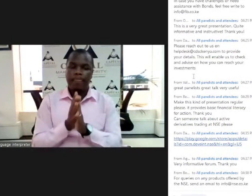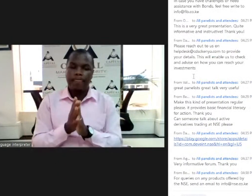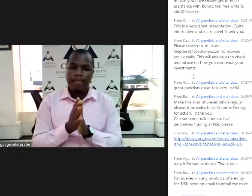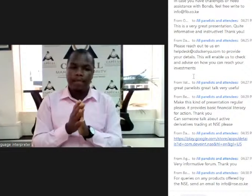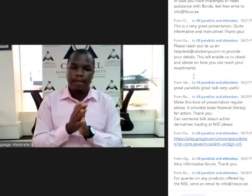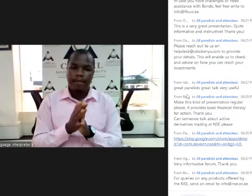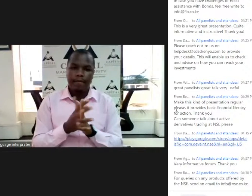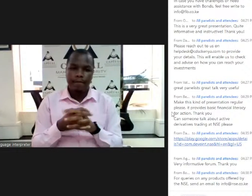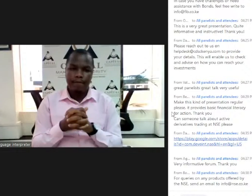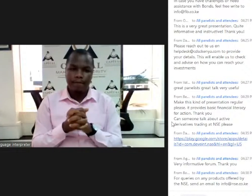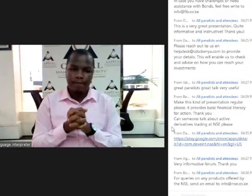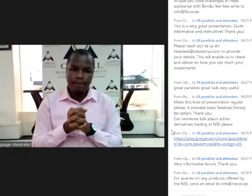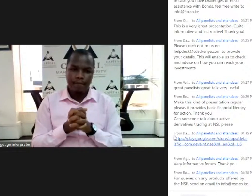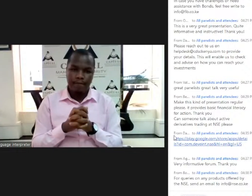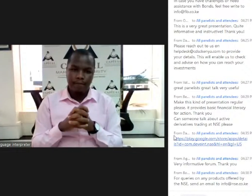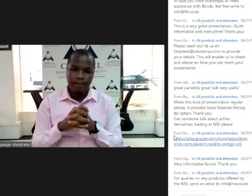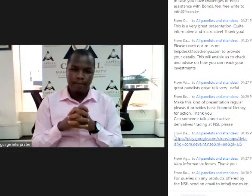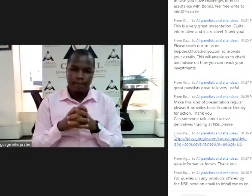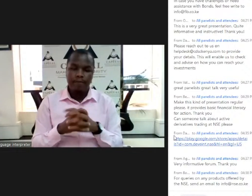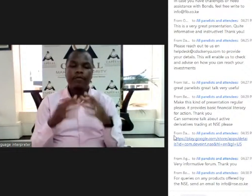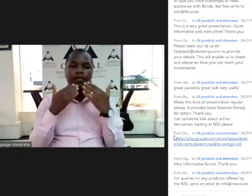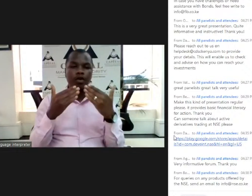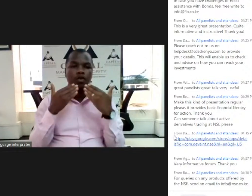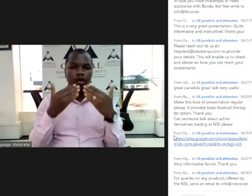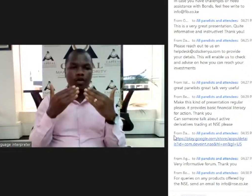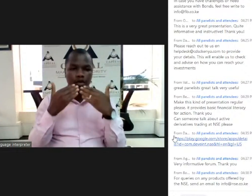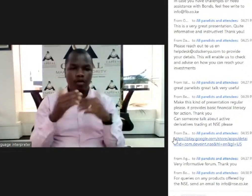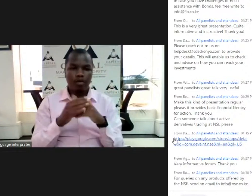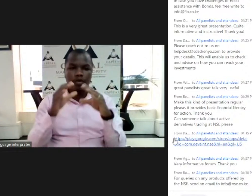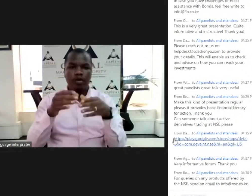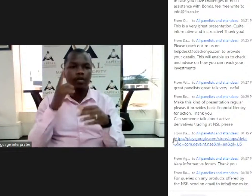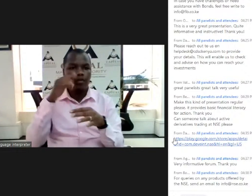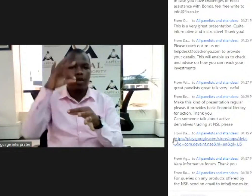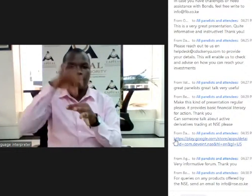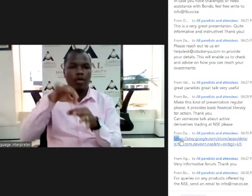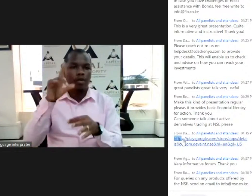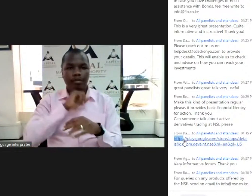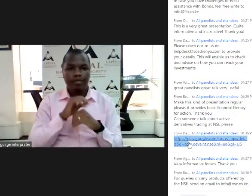limit. Thank you, team, for the poll.